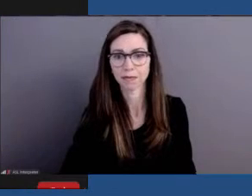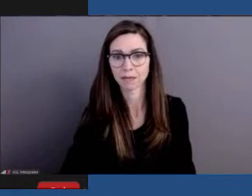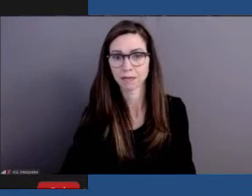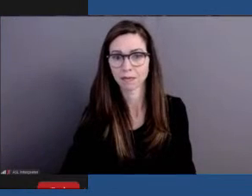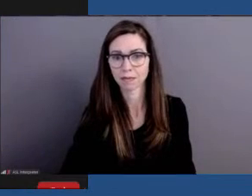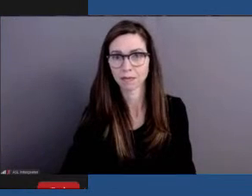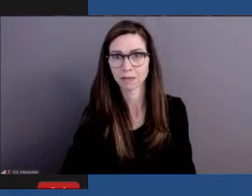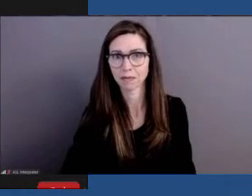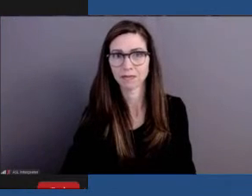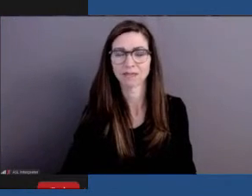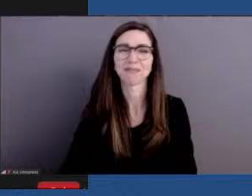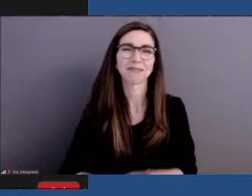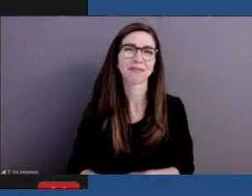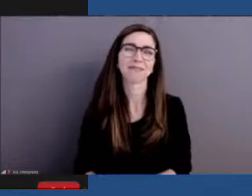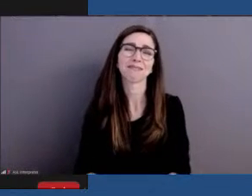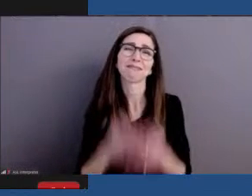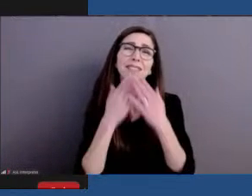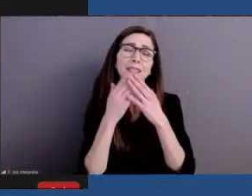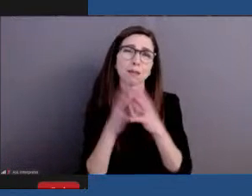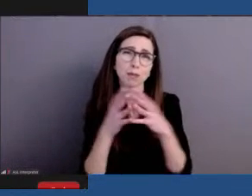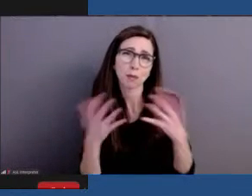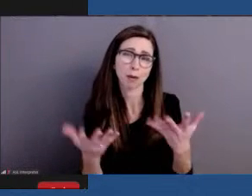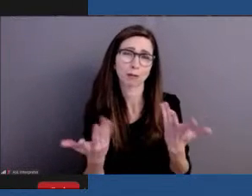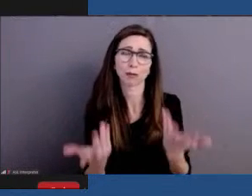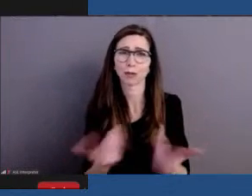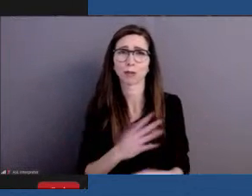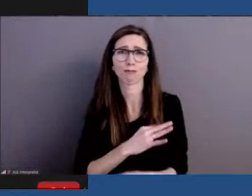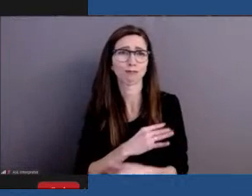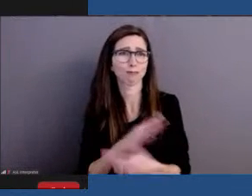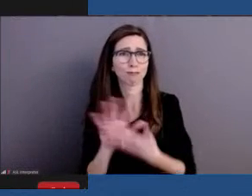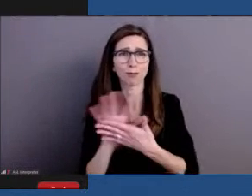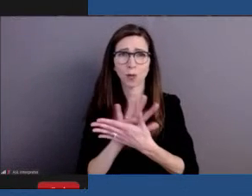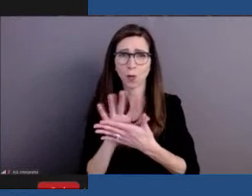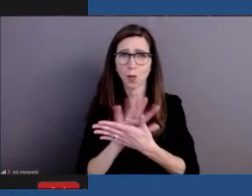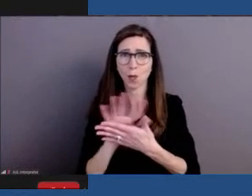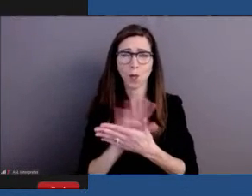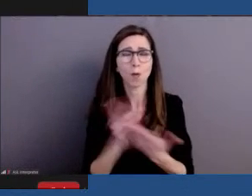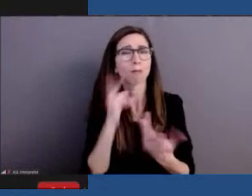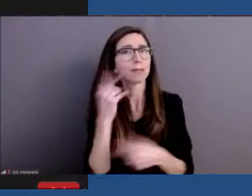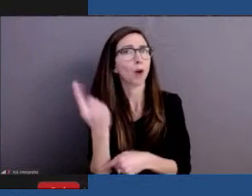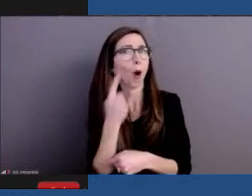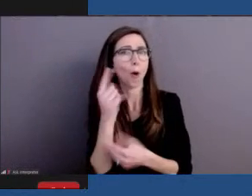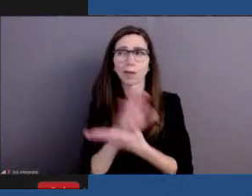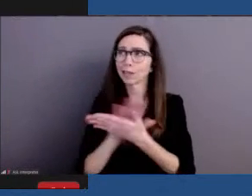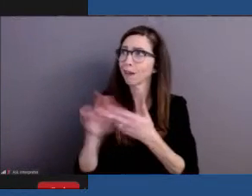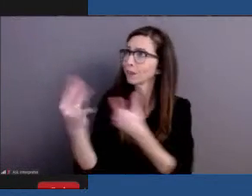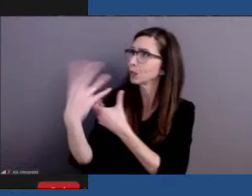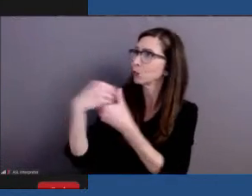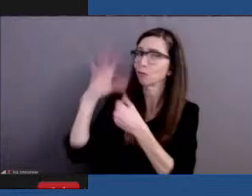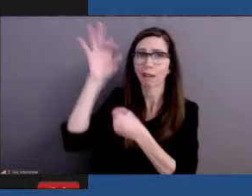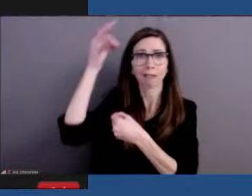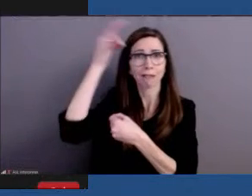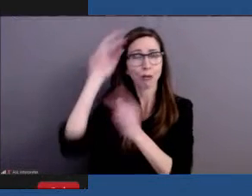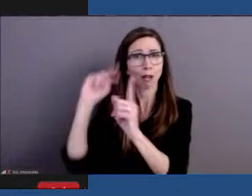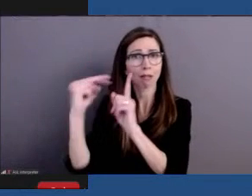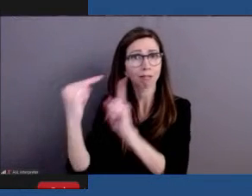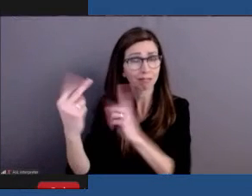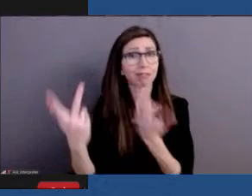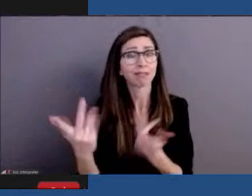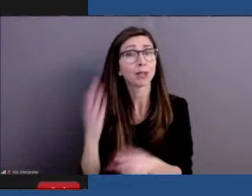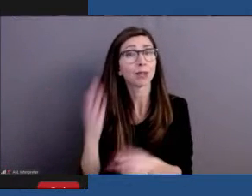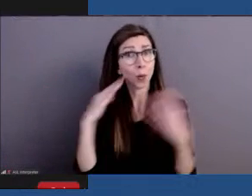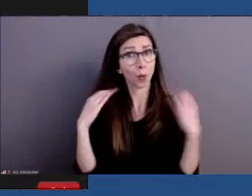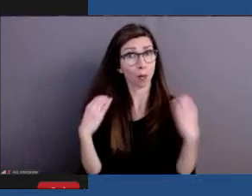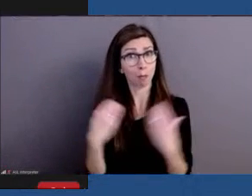Thank you very much for this video. It is always great to have a federal perspective. As Mayor Watson said earlier, the theme for